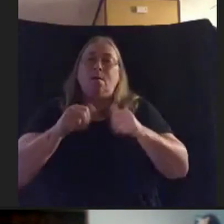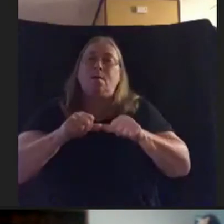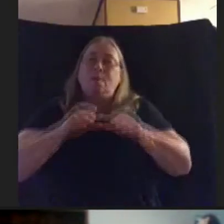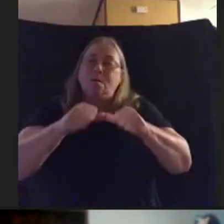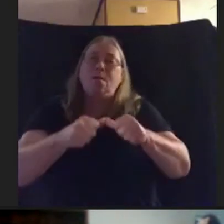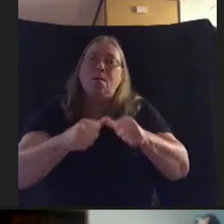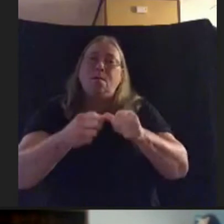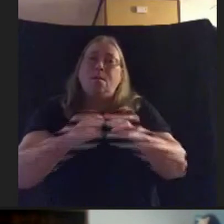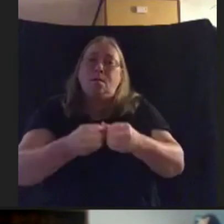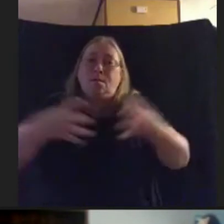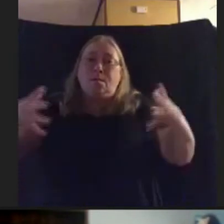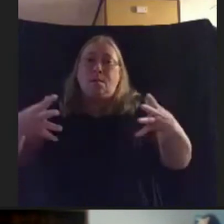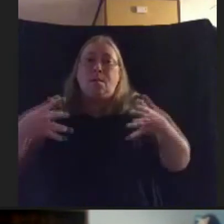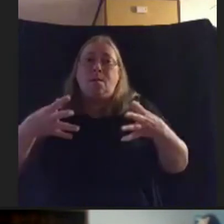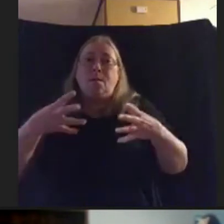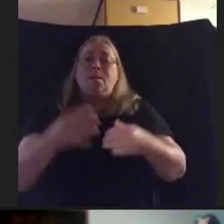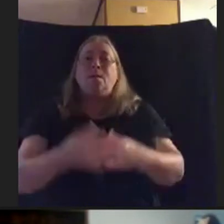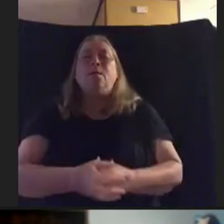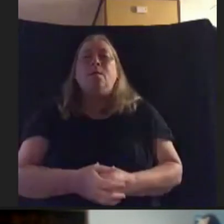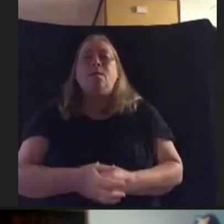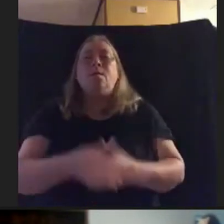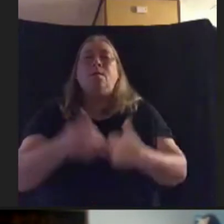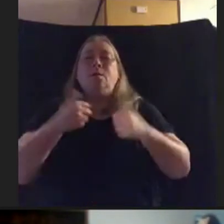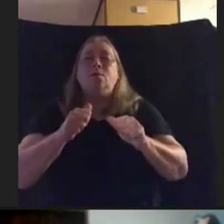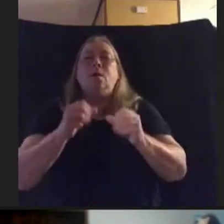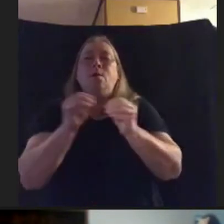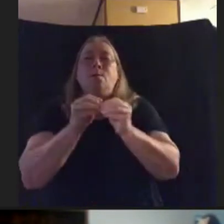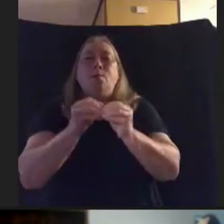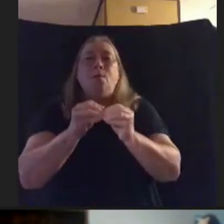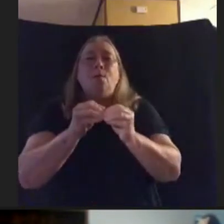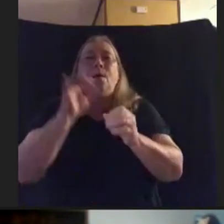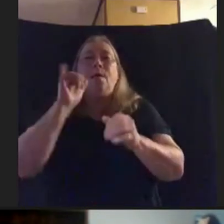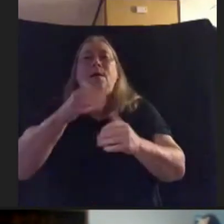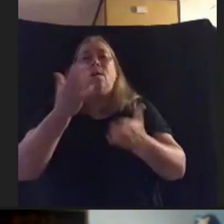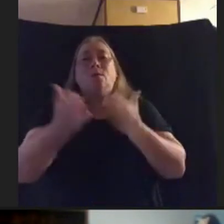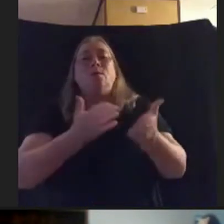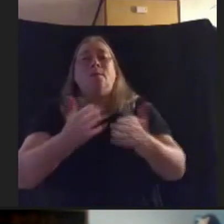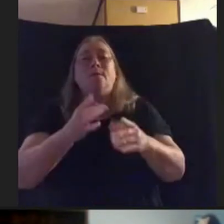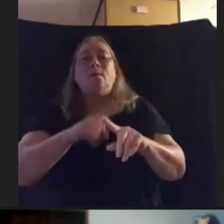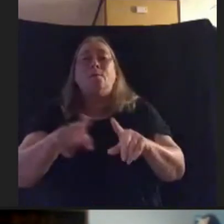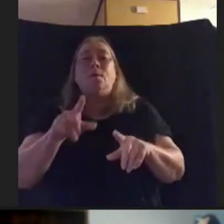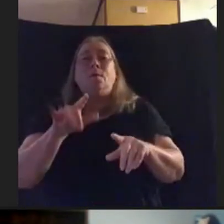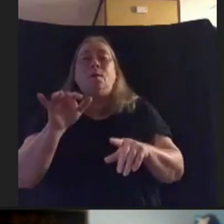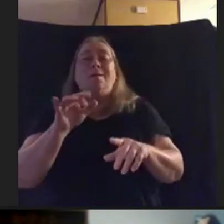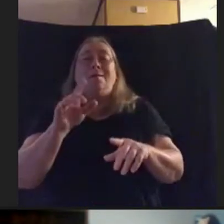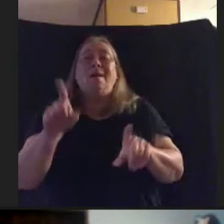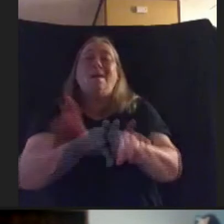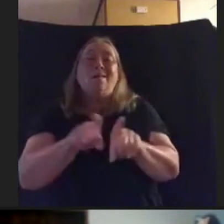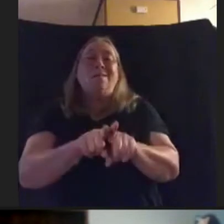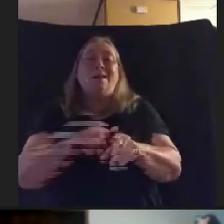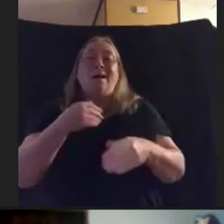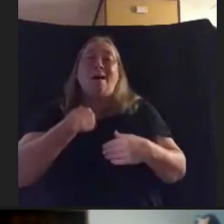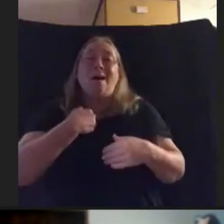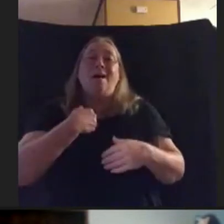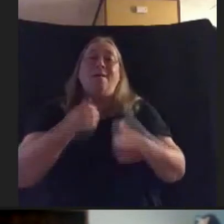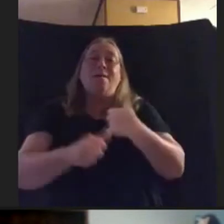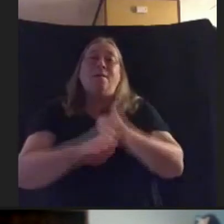our legislators as possible. They're doing a service up there, but they're also at unique risk because of the nature of their